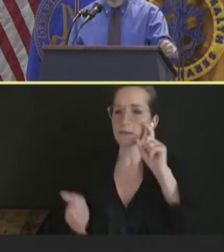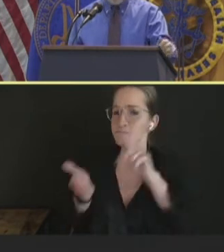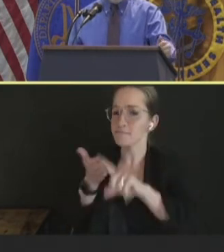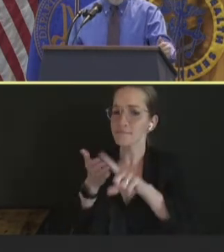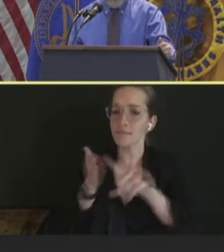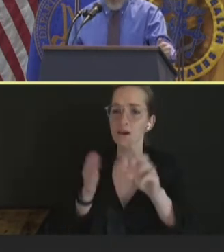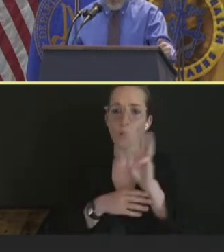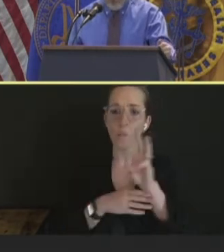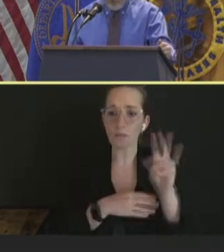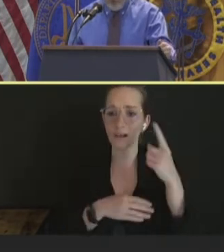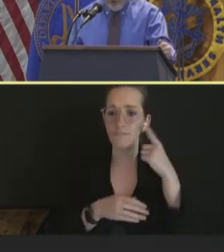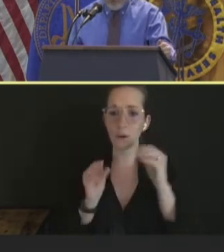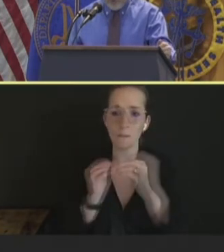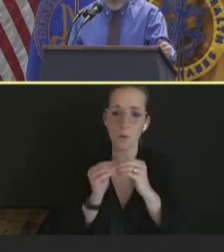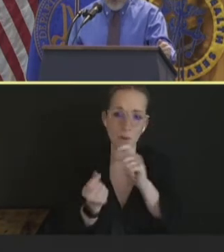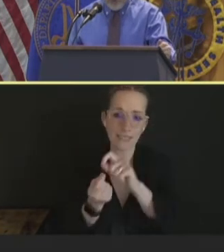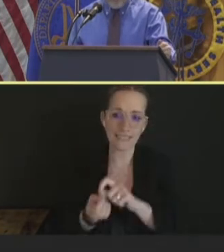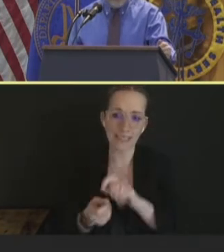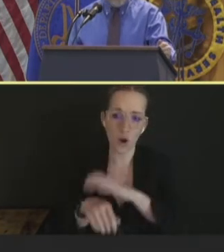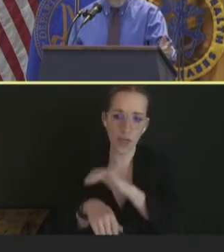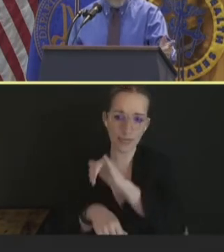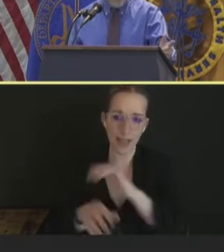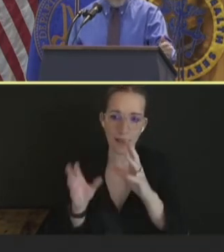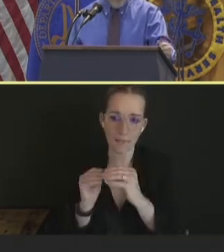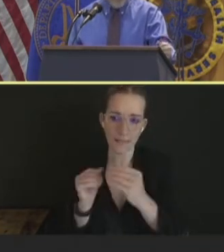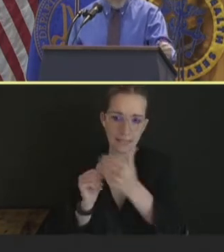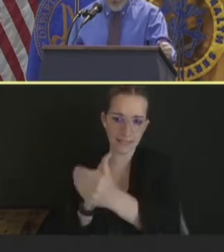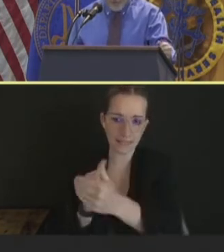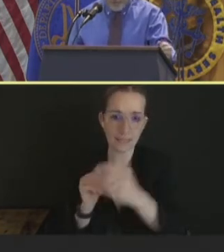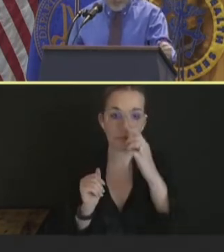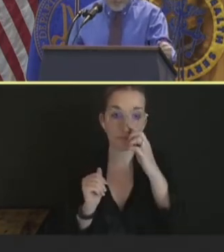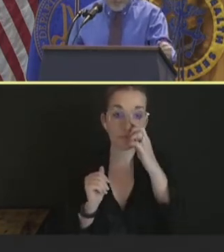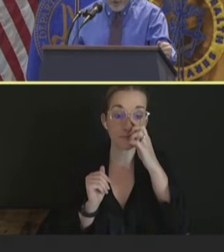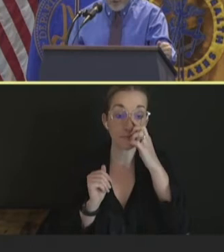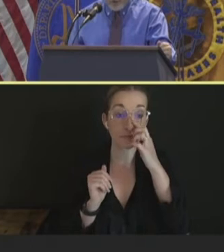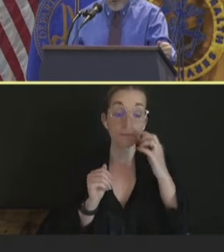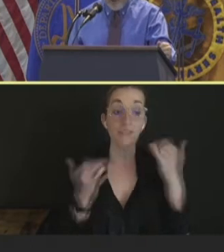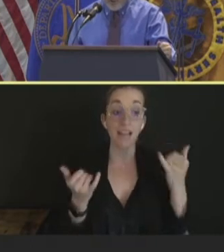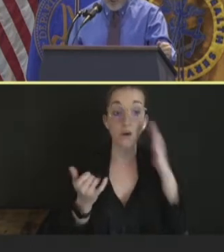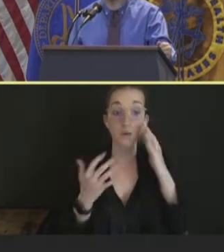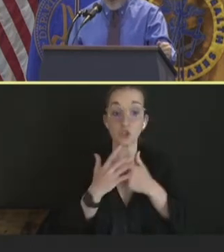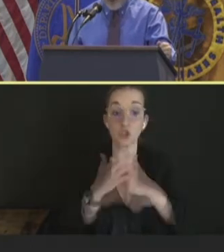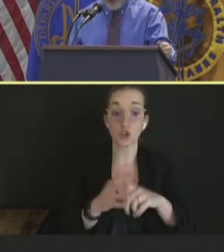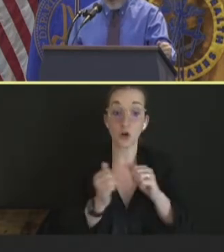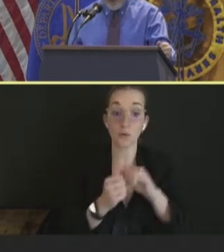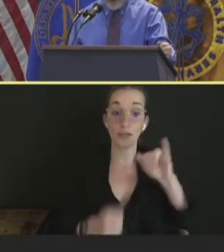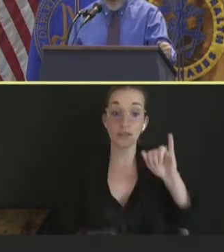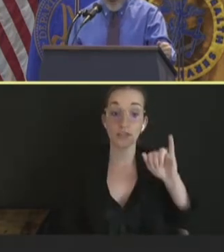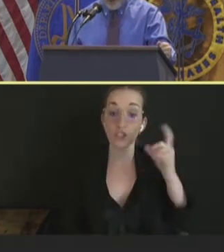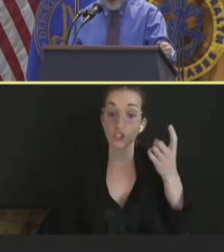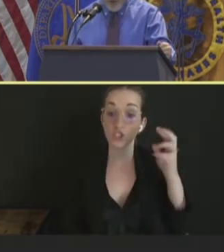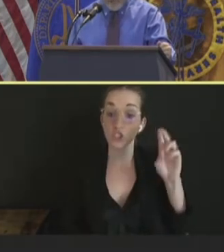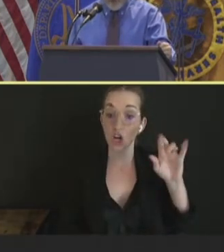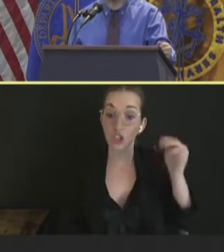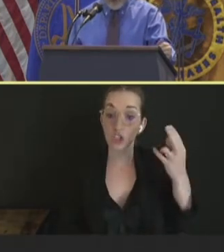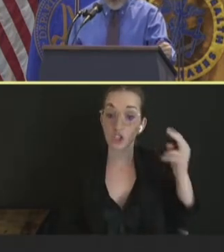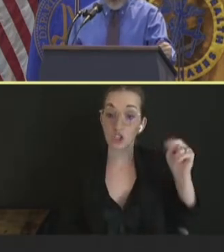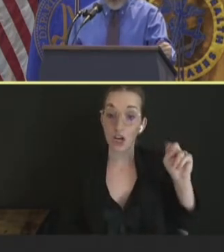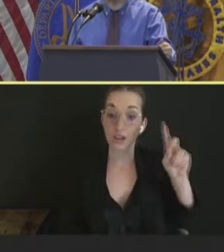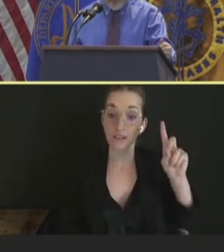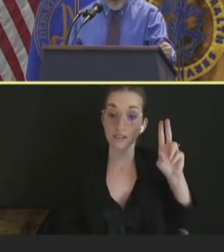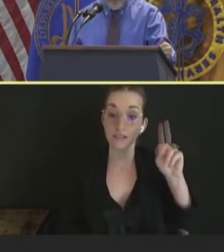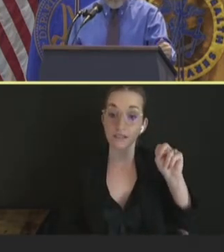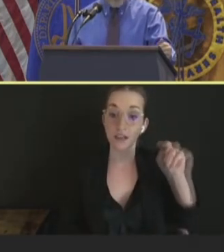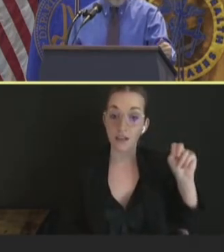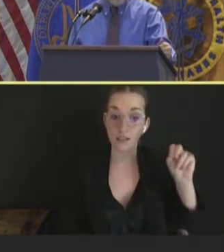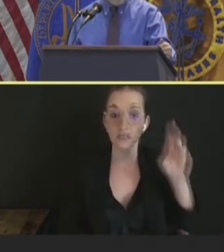I'd like to start our first presentation of the day. Dr. John Dunn from our committee will provide an update on the Vaccine Confidence Subcommittee